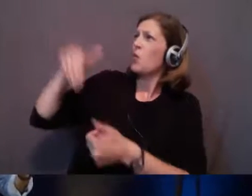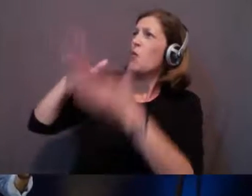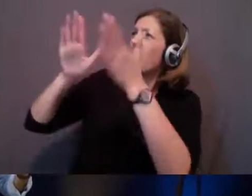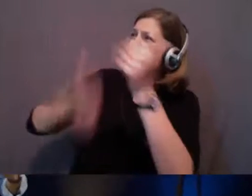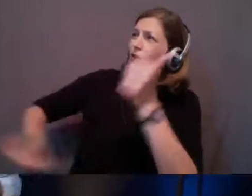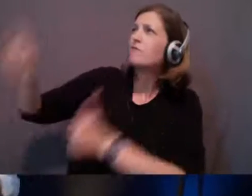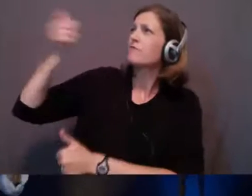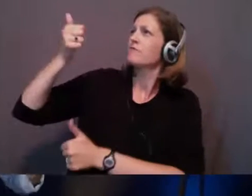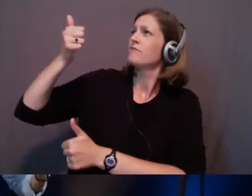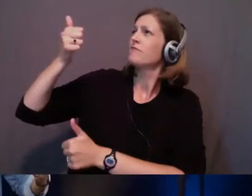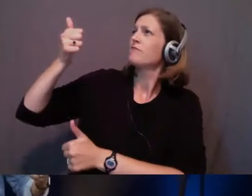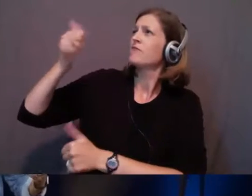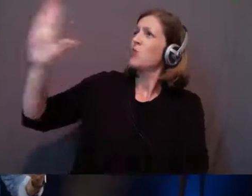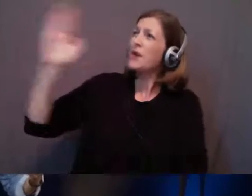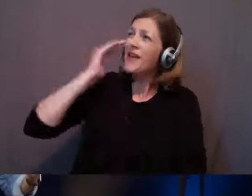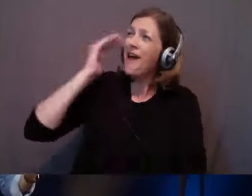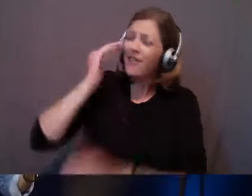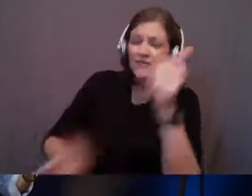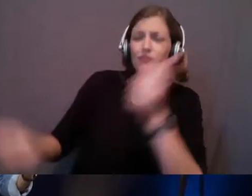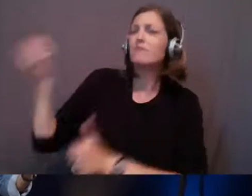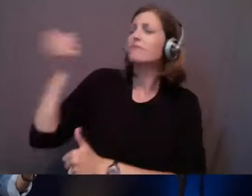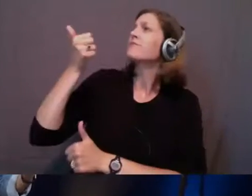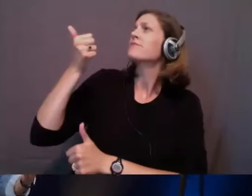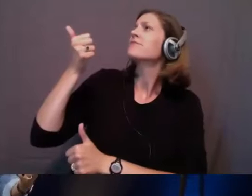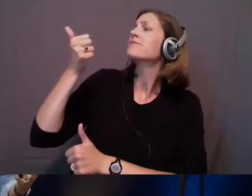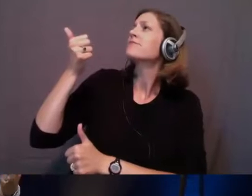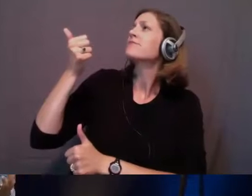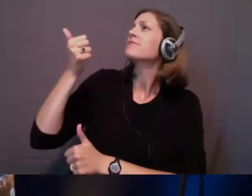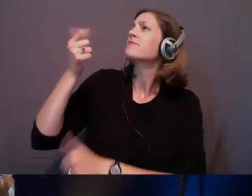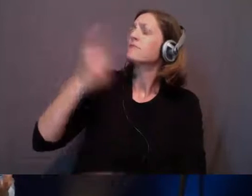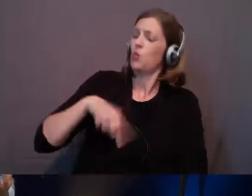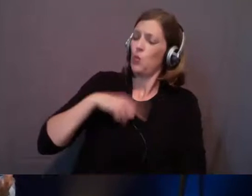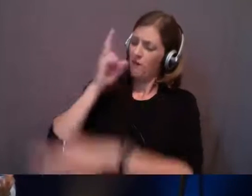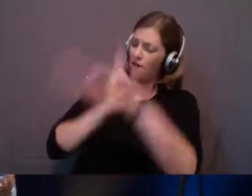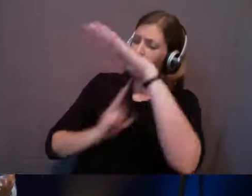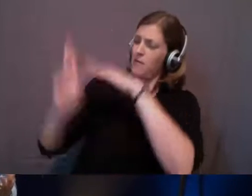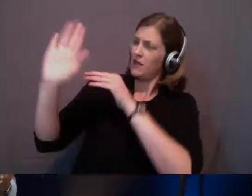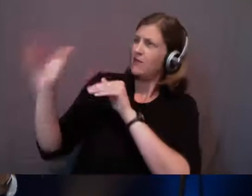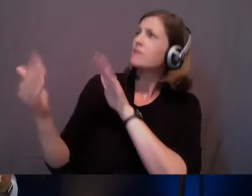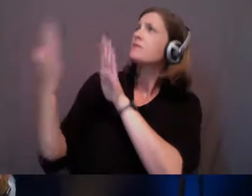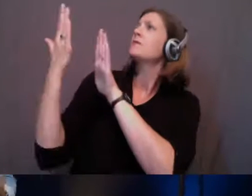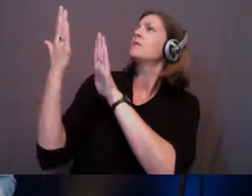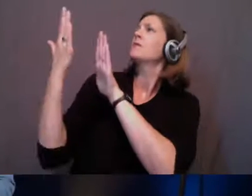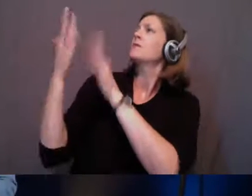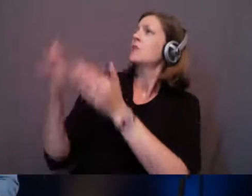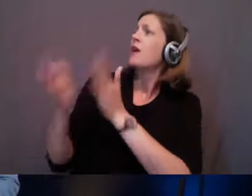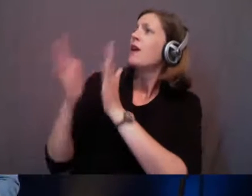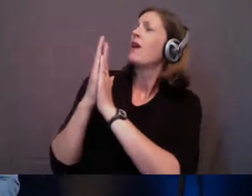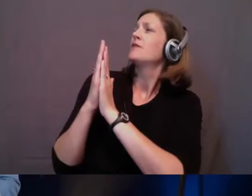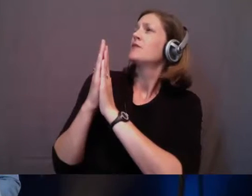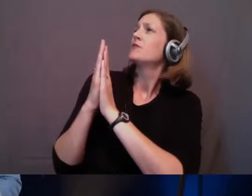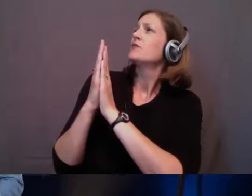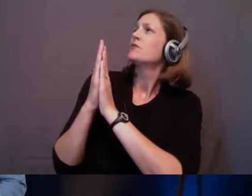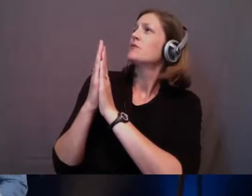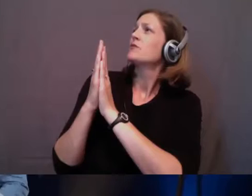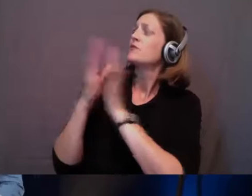us and your knowledge is above us. So we humbly come before you when we ask you to be with us.